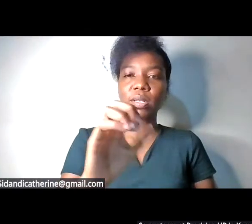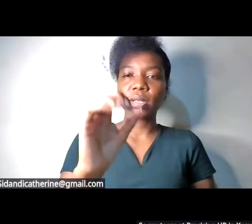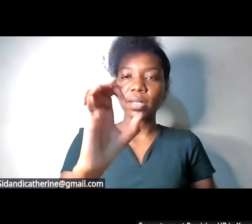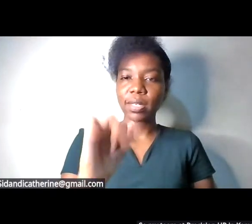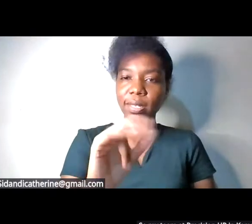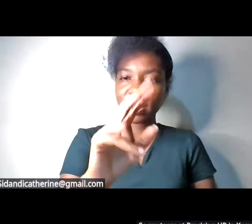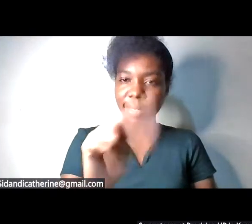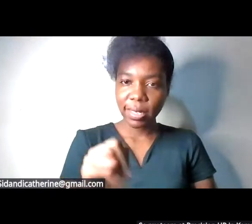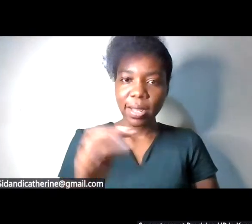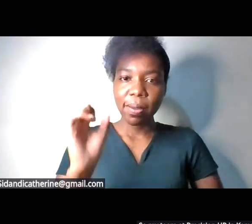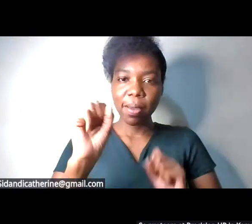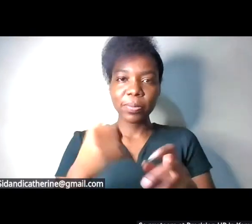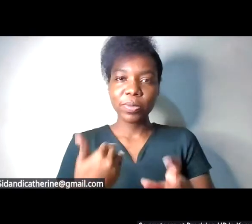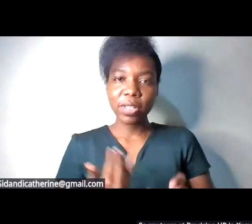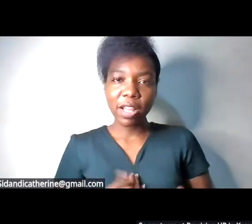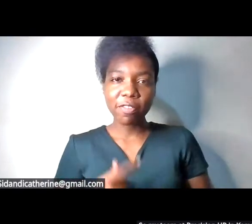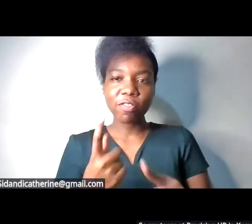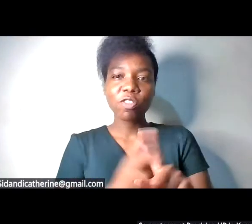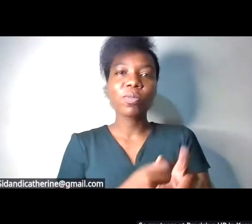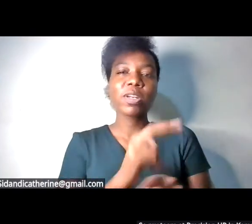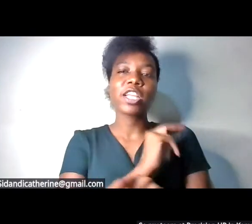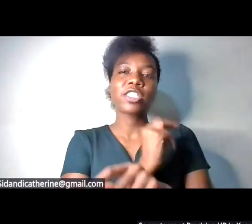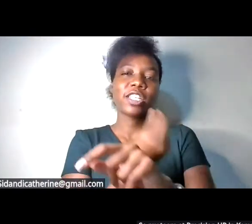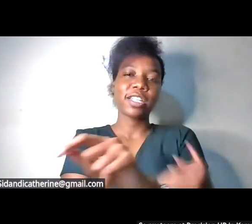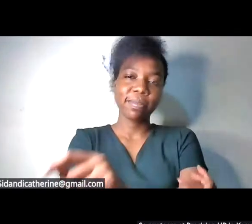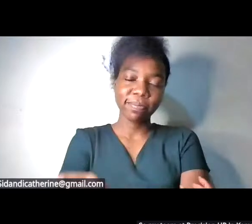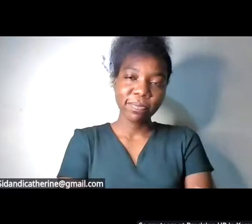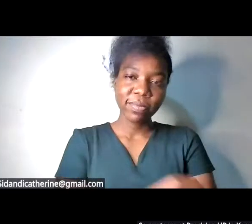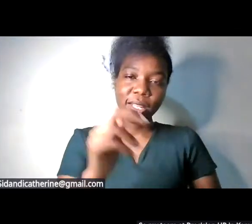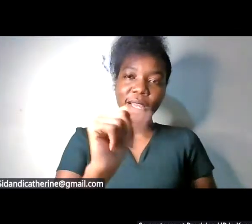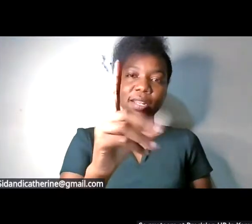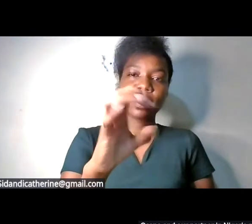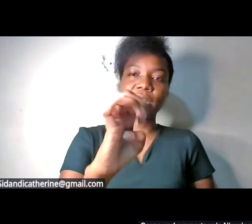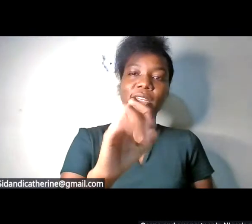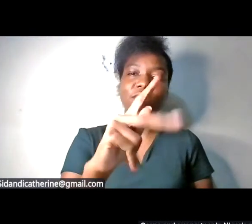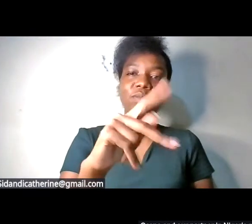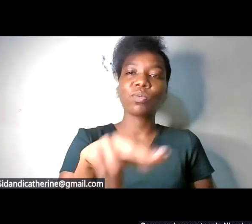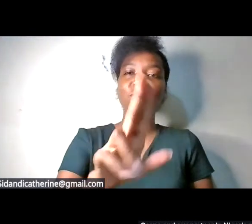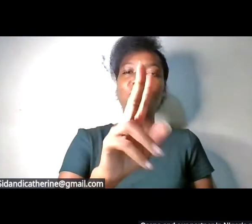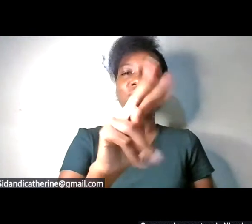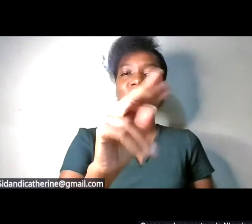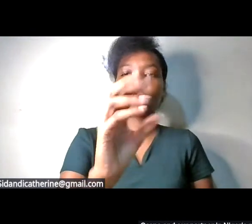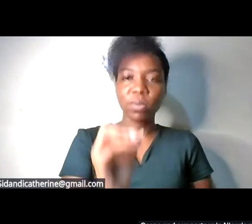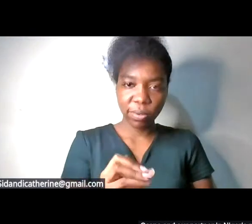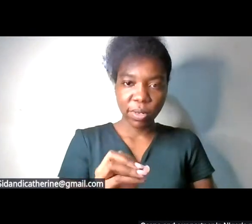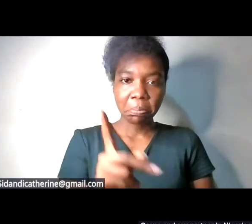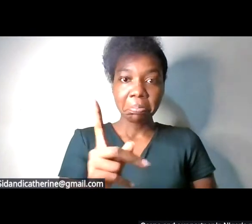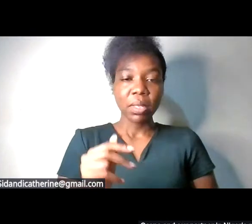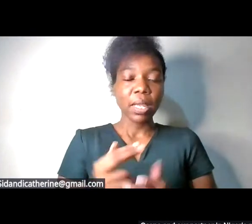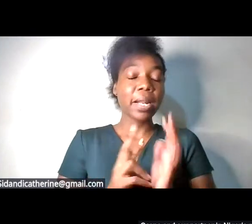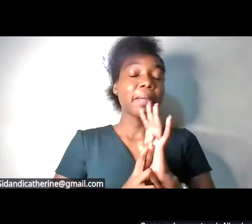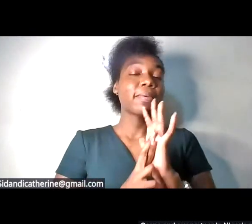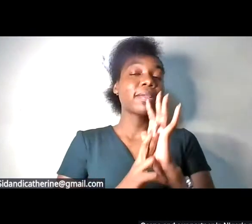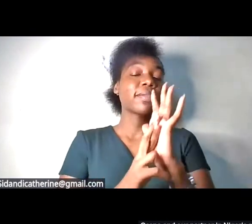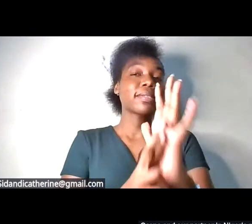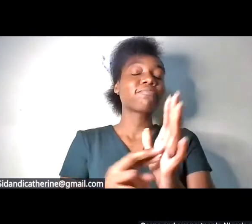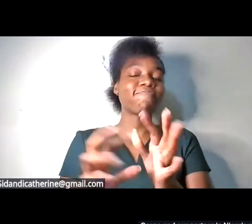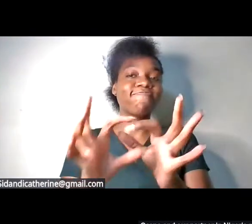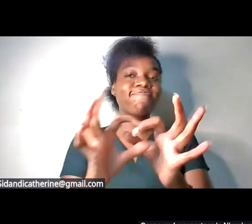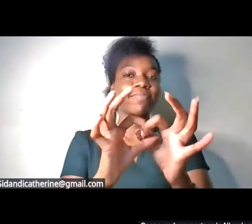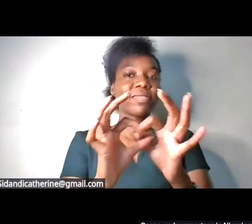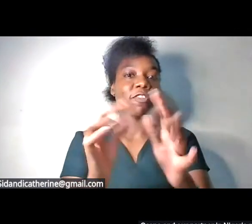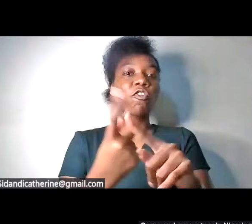our interests across those borders. They represent the interests of TIE International Academy, found in Toronto,